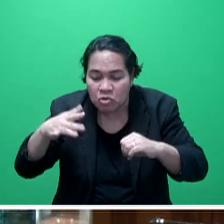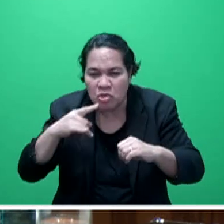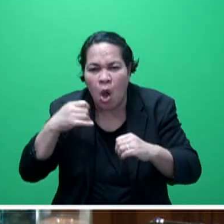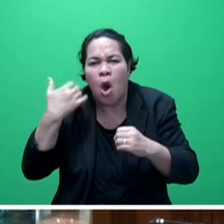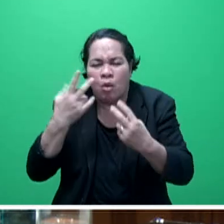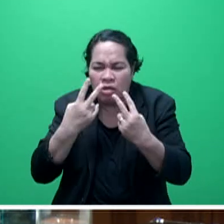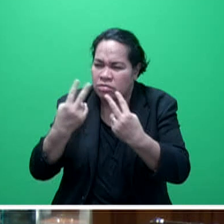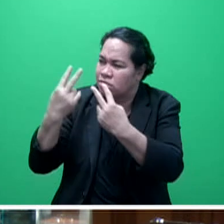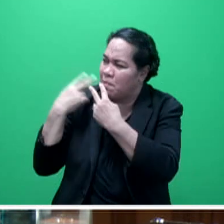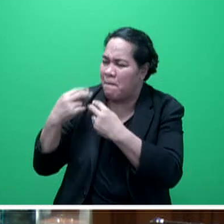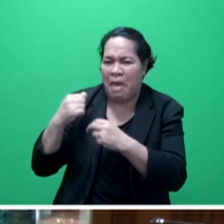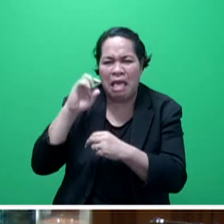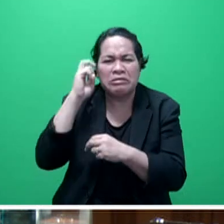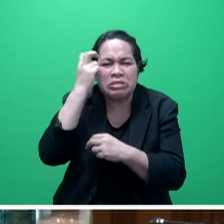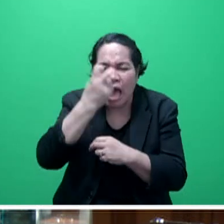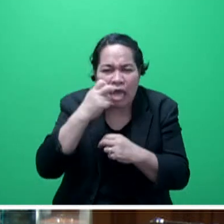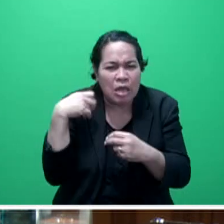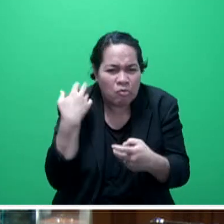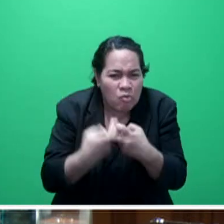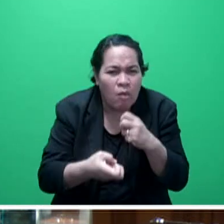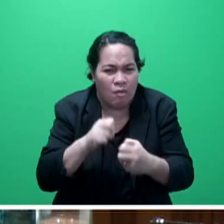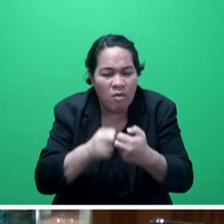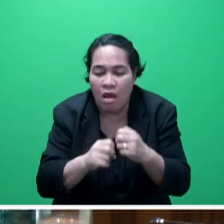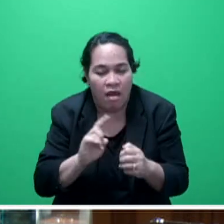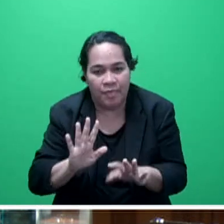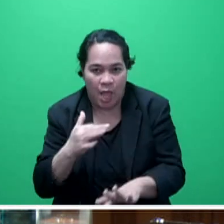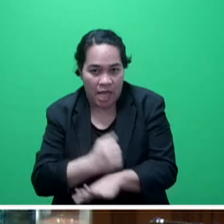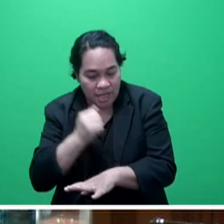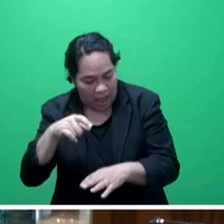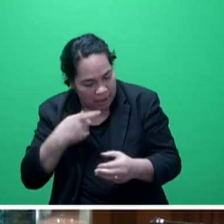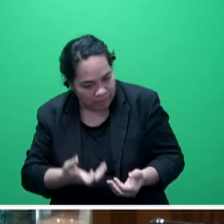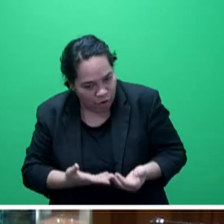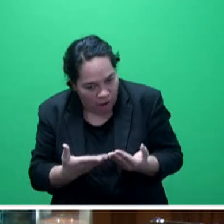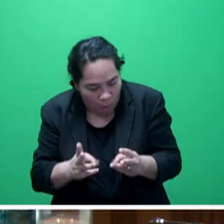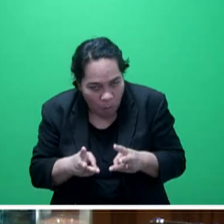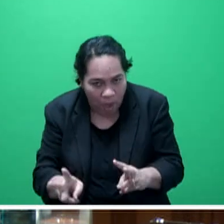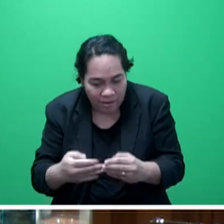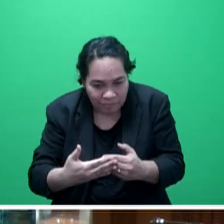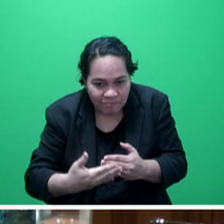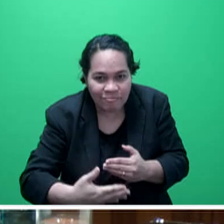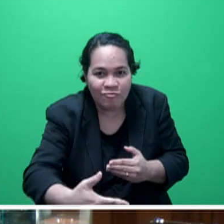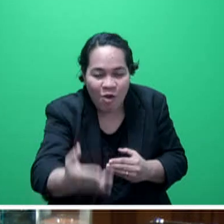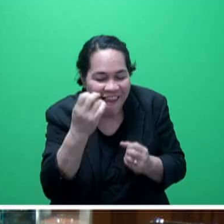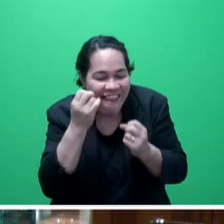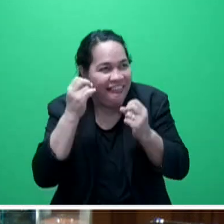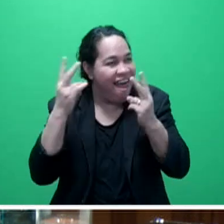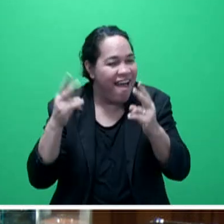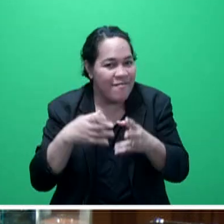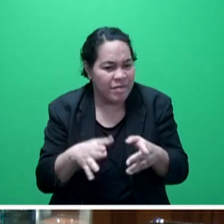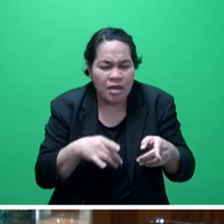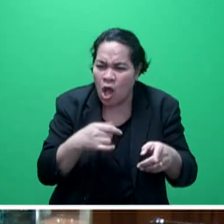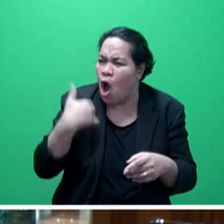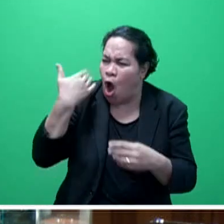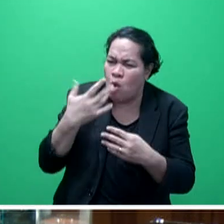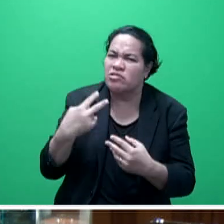months, government offers a way for all Fijians to walk in the light. Where our critics peddle doom and gloom stuck